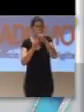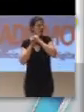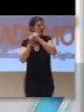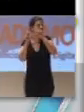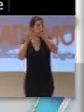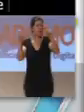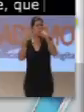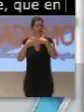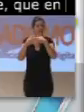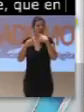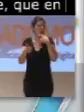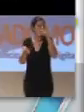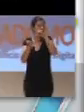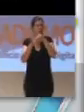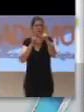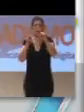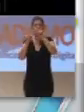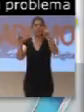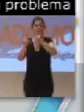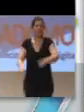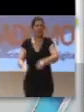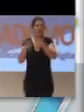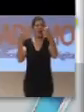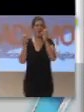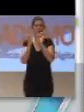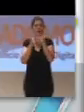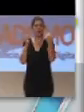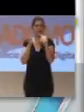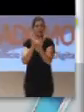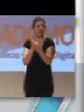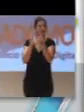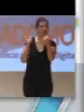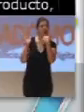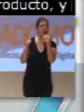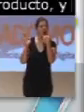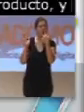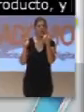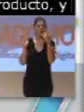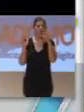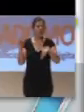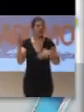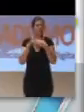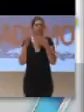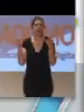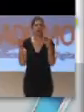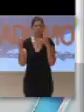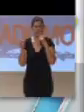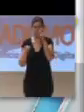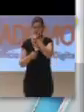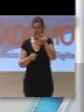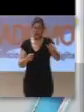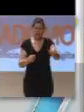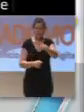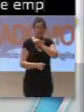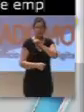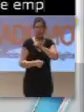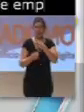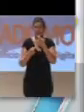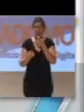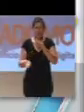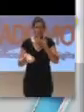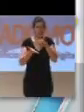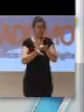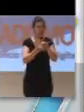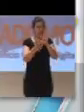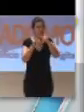order not to be subjected to a single manufacturer that one day may decide that is going to stop producing a specific product, or that